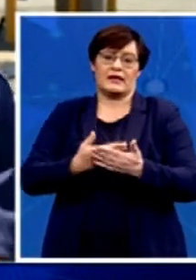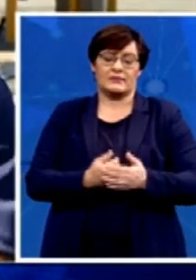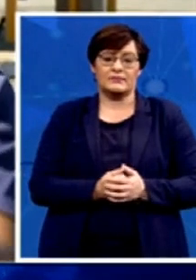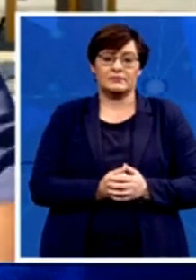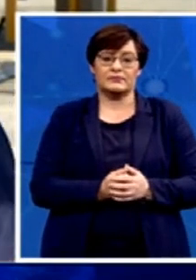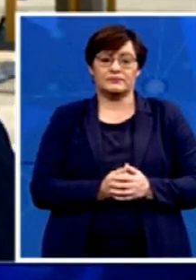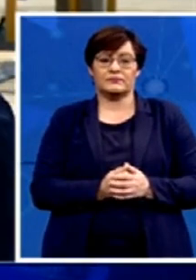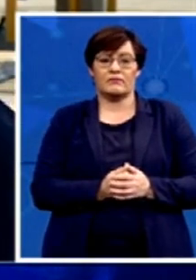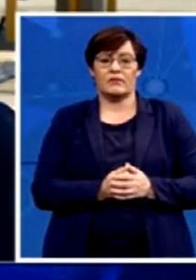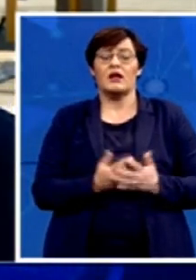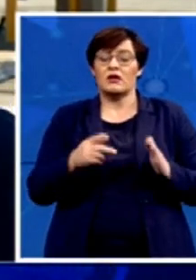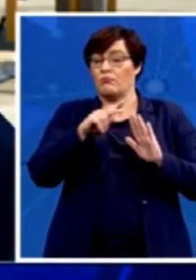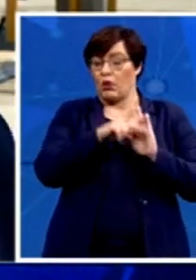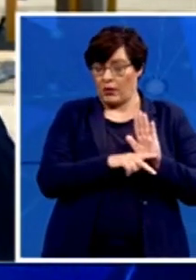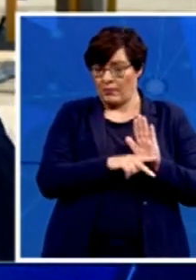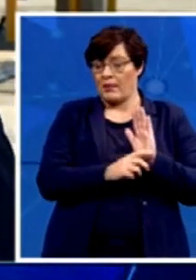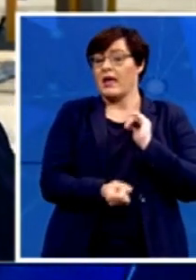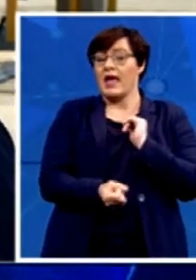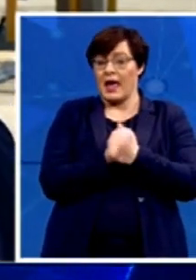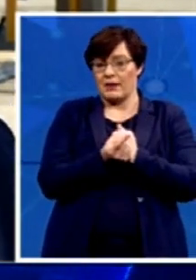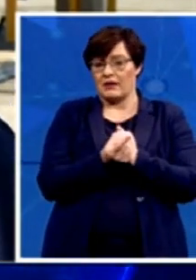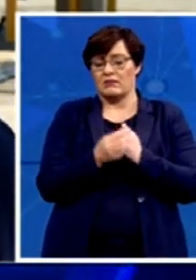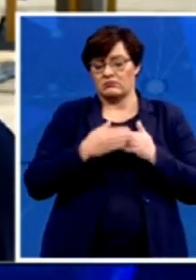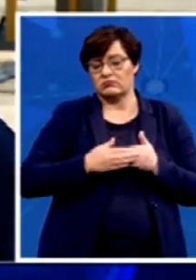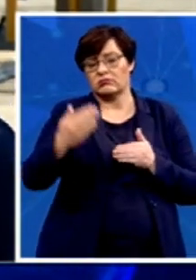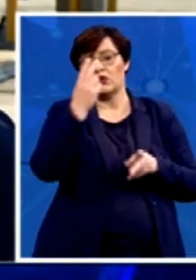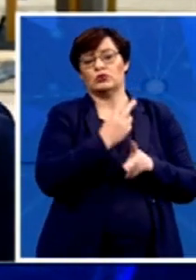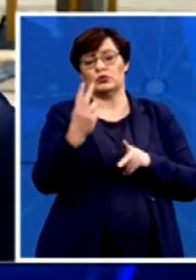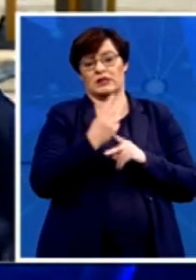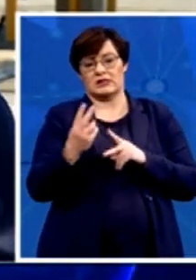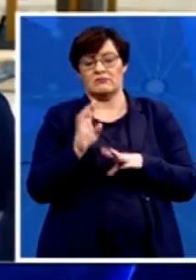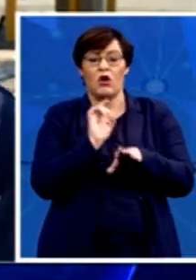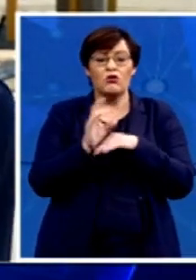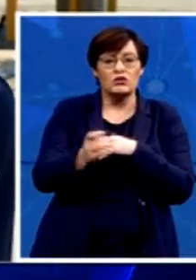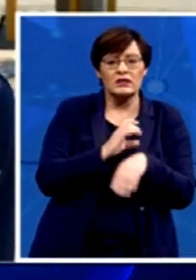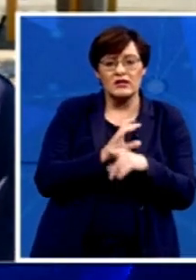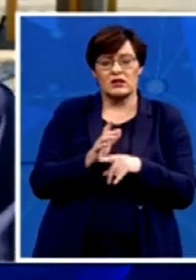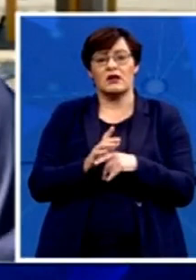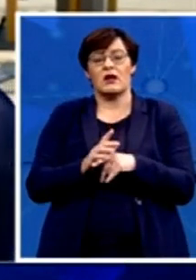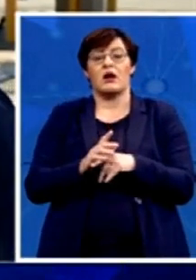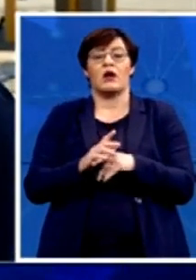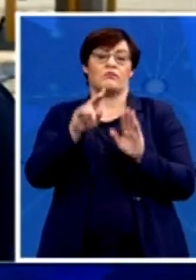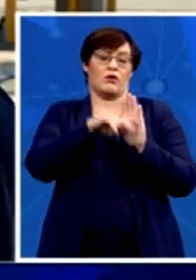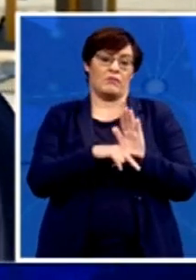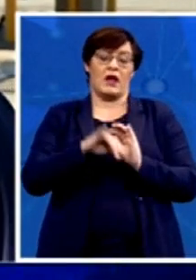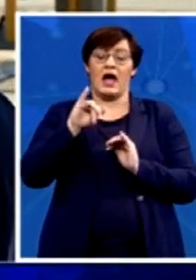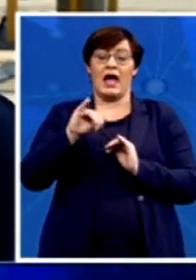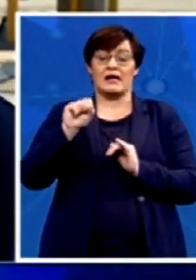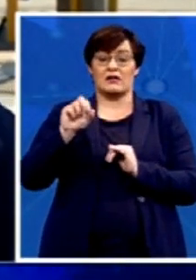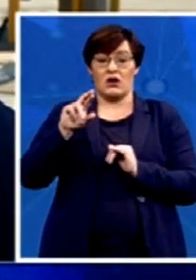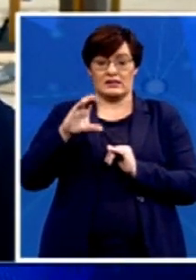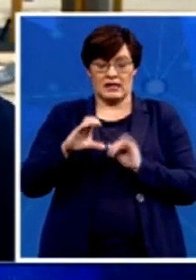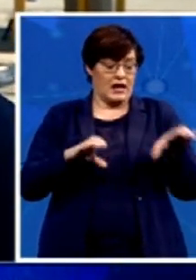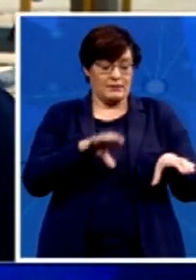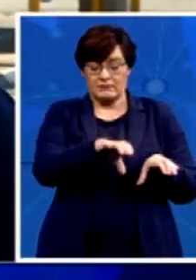happen for over a 2 weeks period. So it's a consultation and an awareness program that the ISRC is going to run across all campuses. Thank you very much.